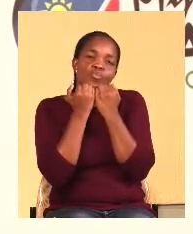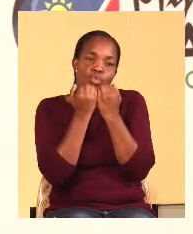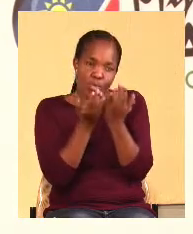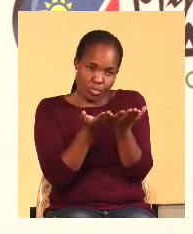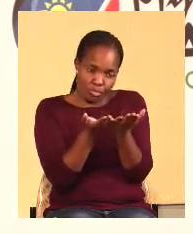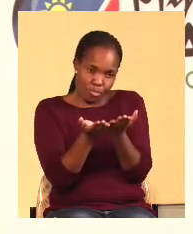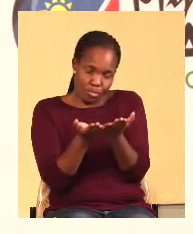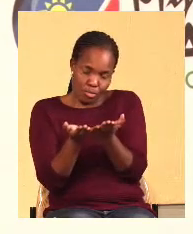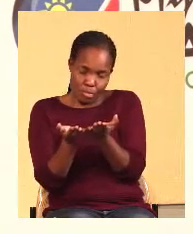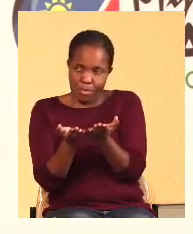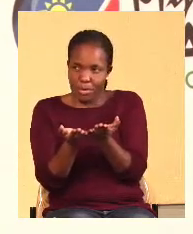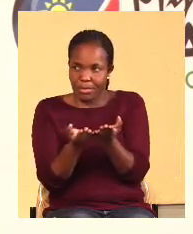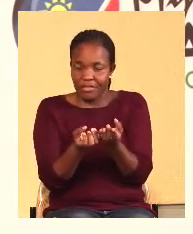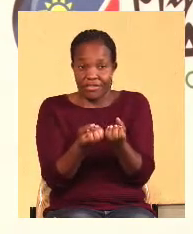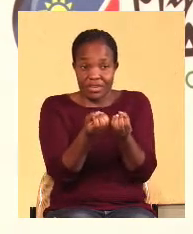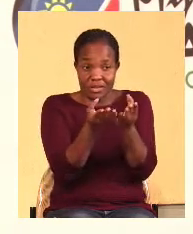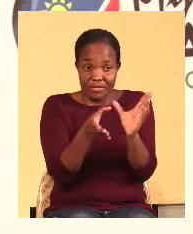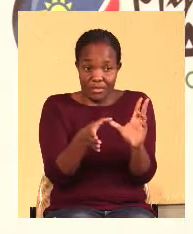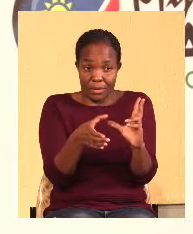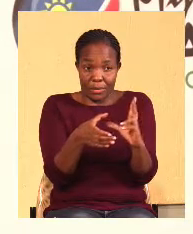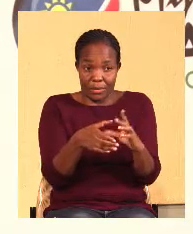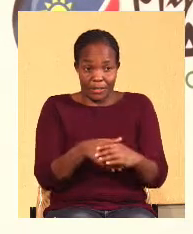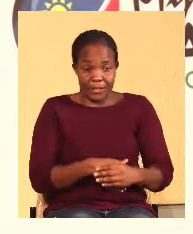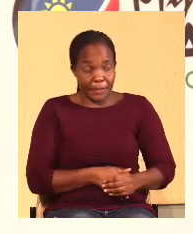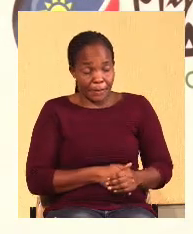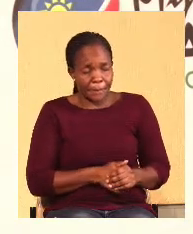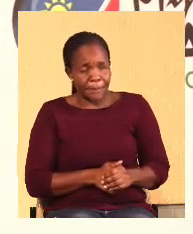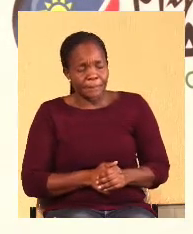goods. So if there is any doubt whatsoever, they should